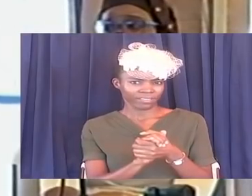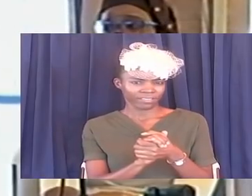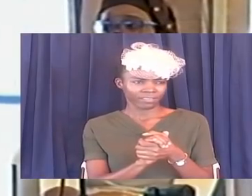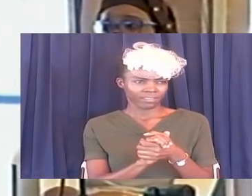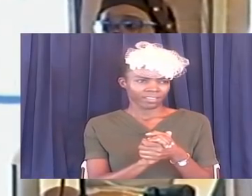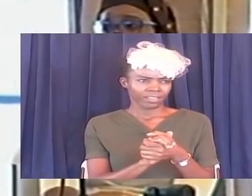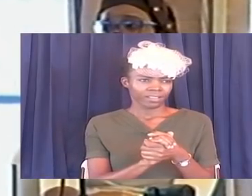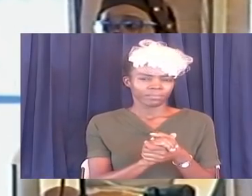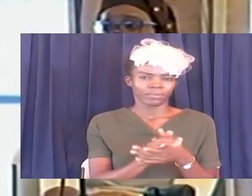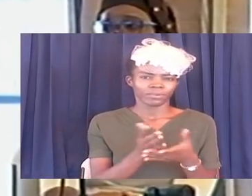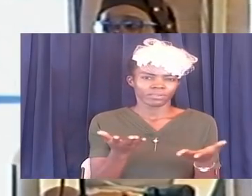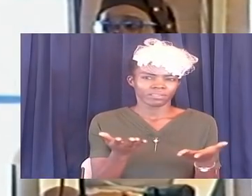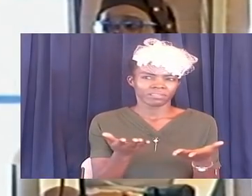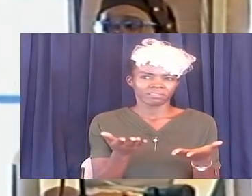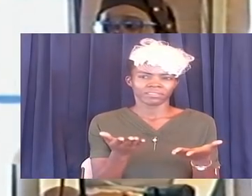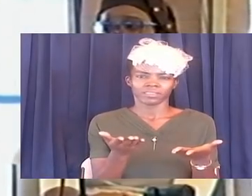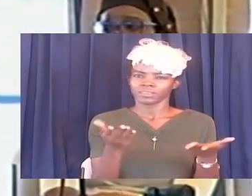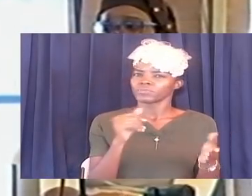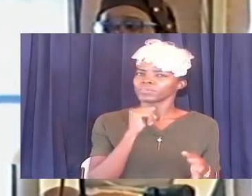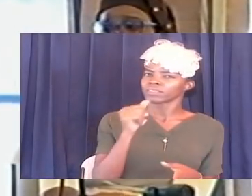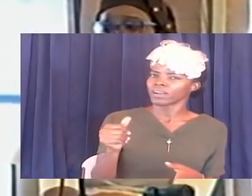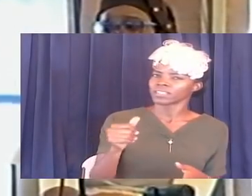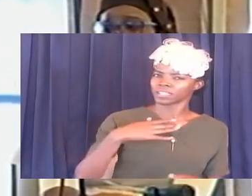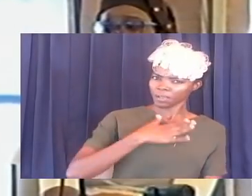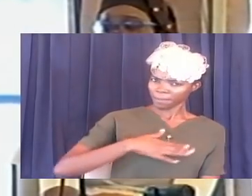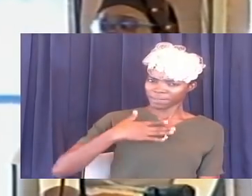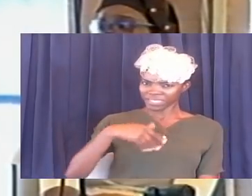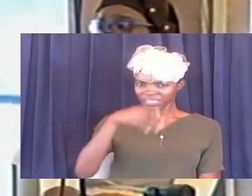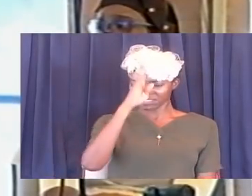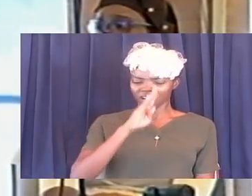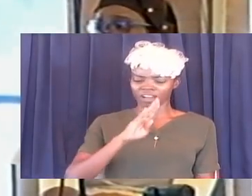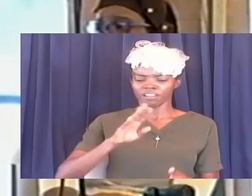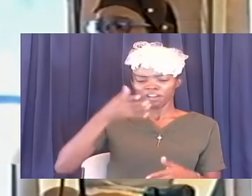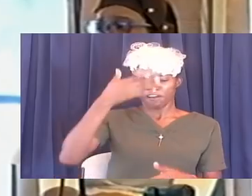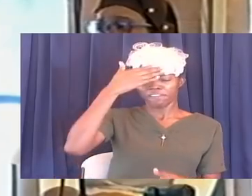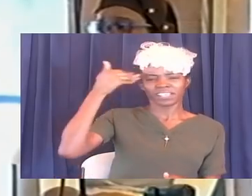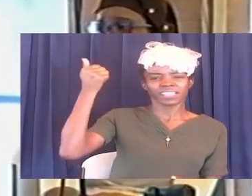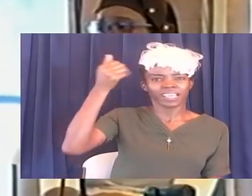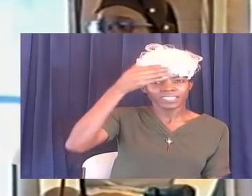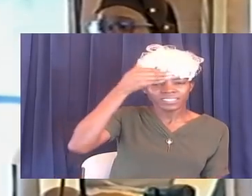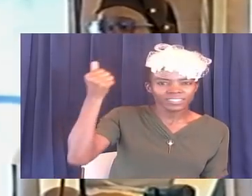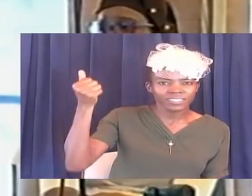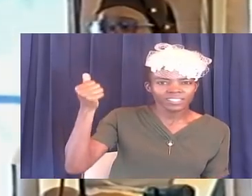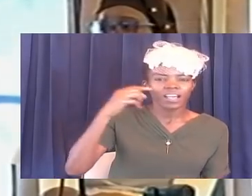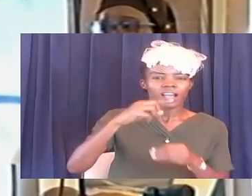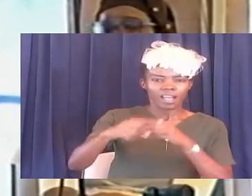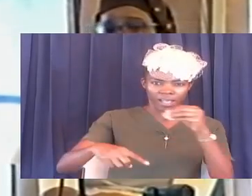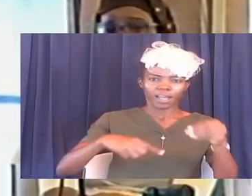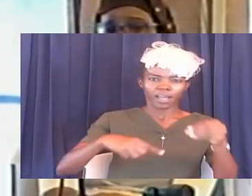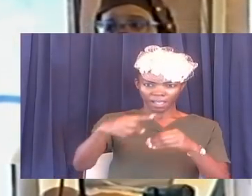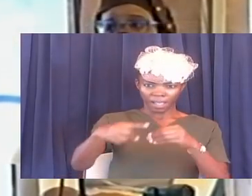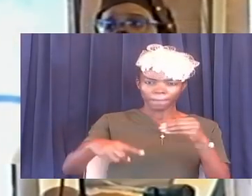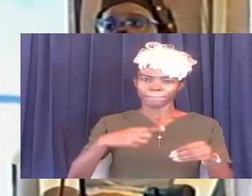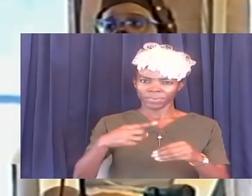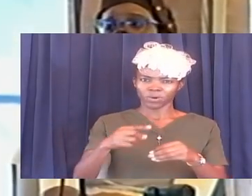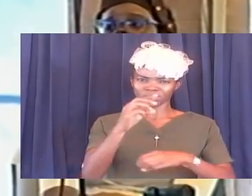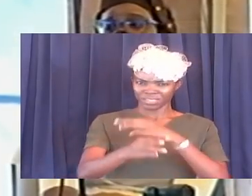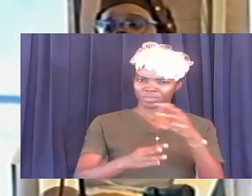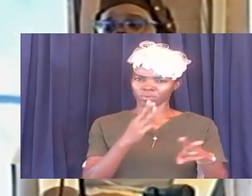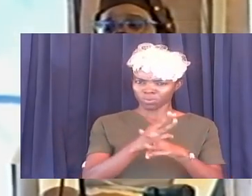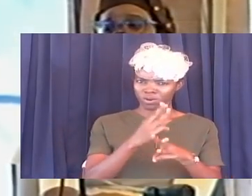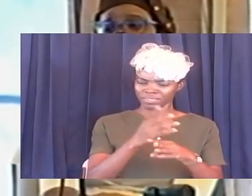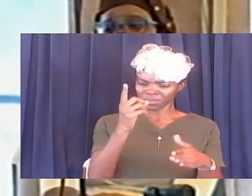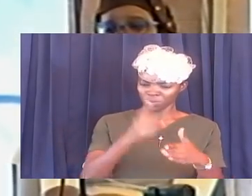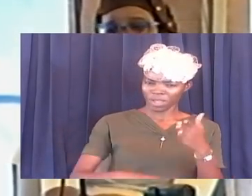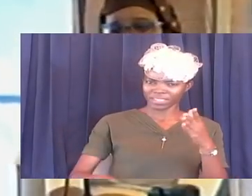wholeness. Forget about what the world want to say. Them only I get fat. And fat people can't go through the straight and